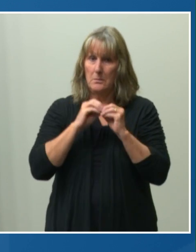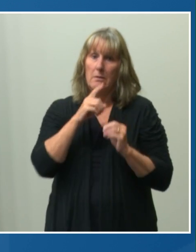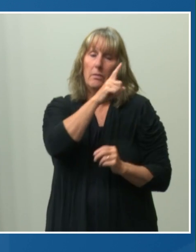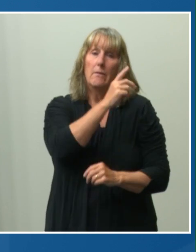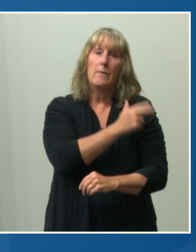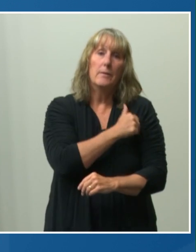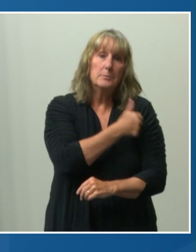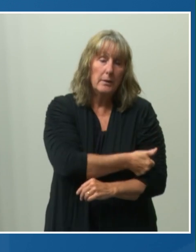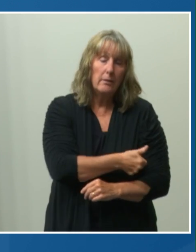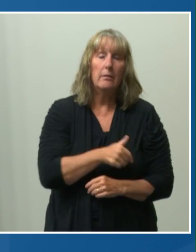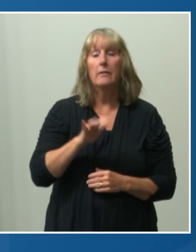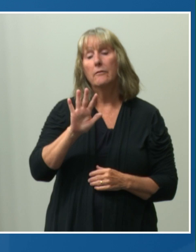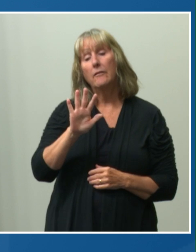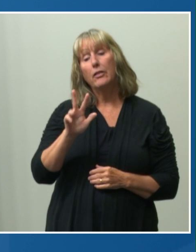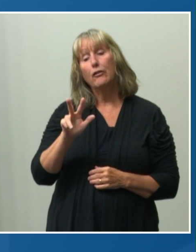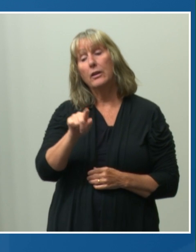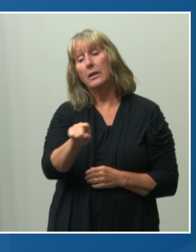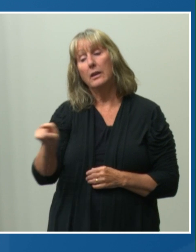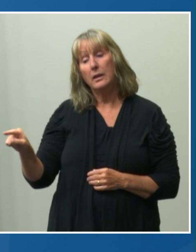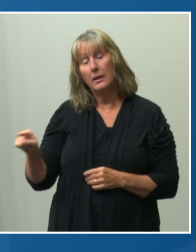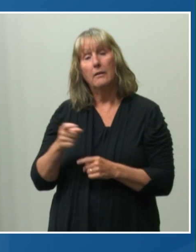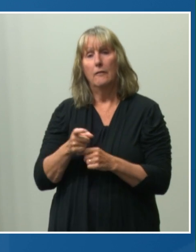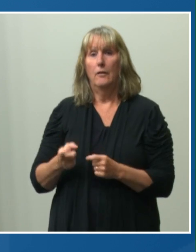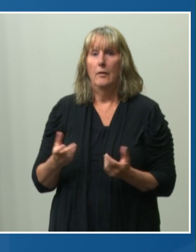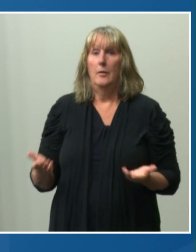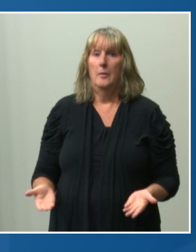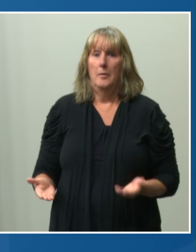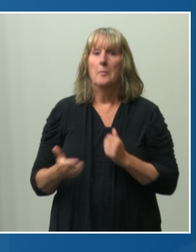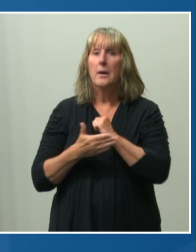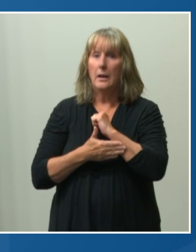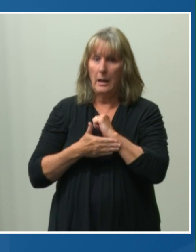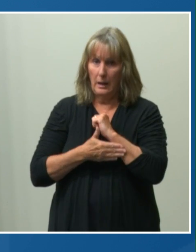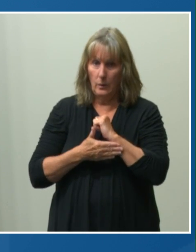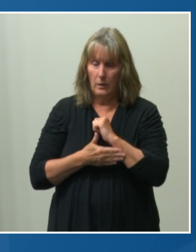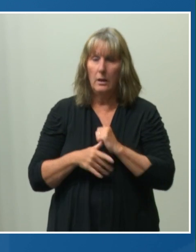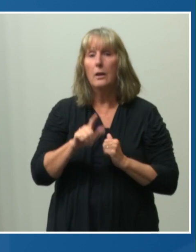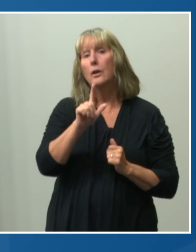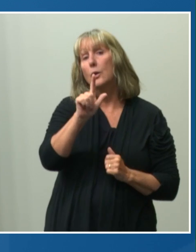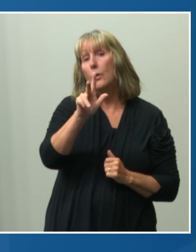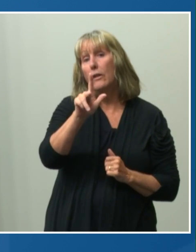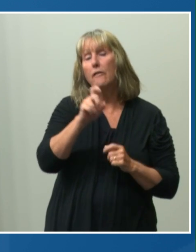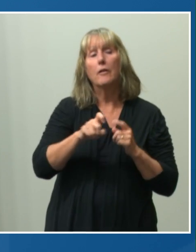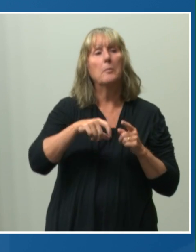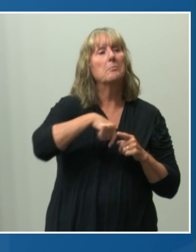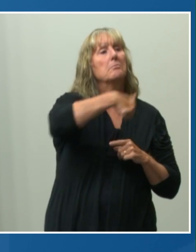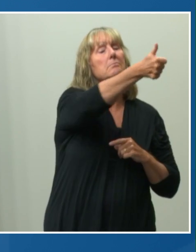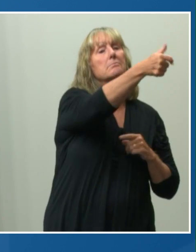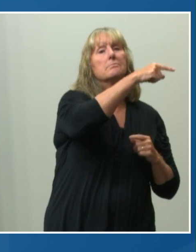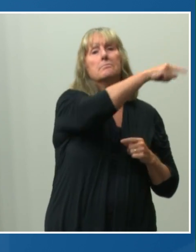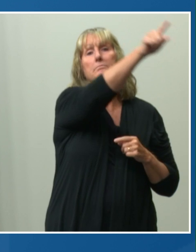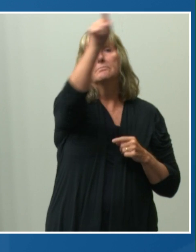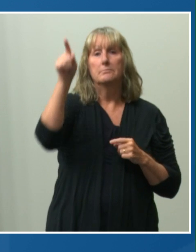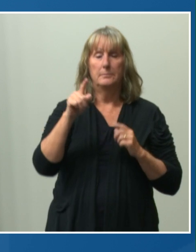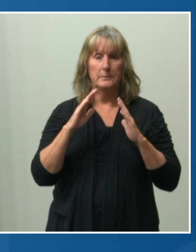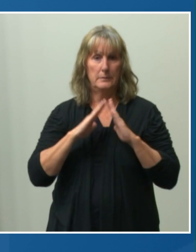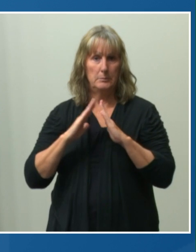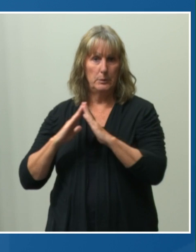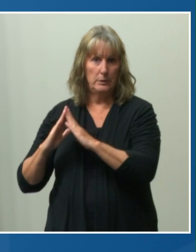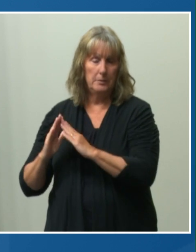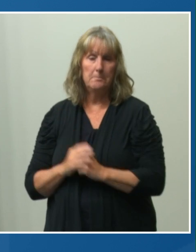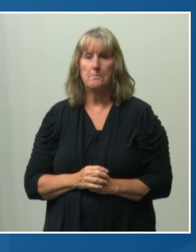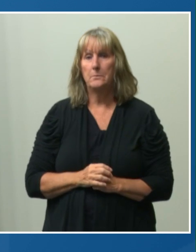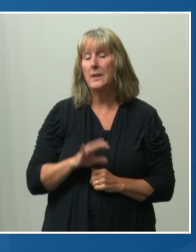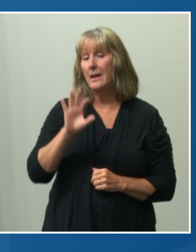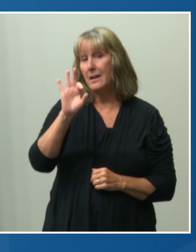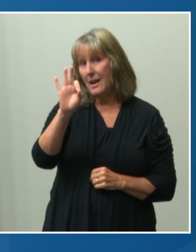hospitalized. 53 of them are from Lancaster County, and 23 are from other communities.